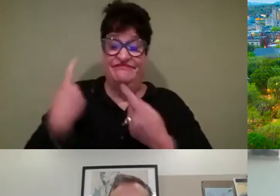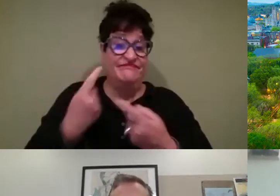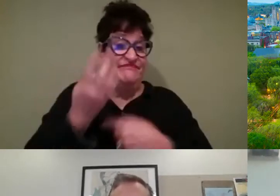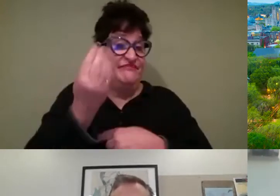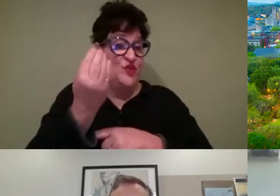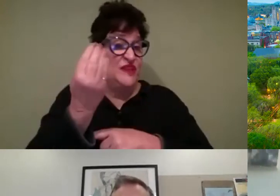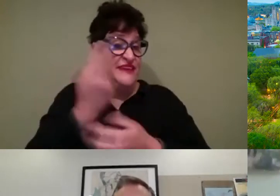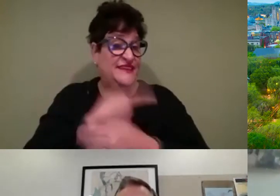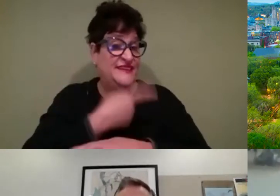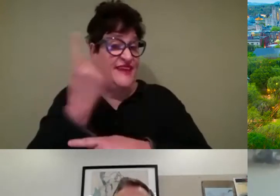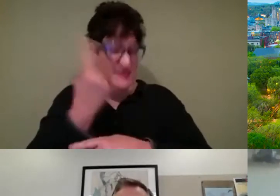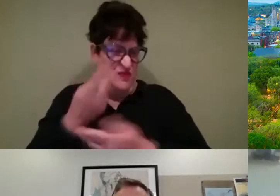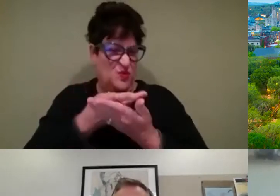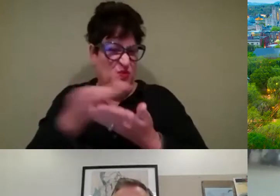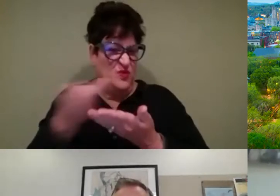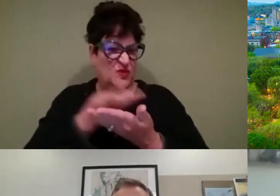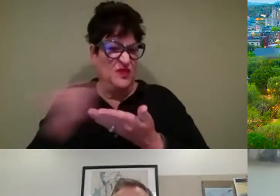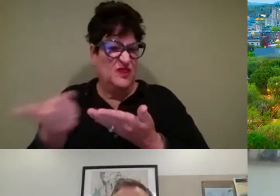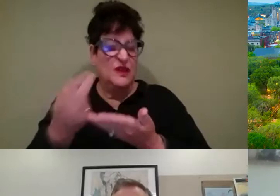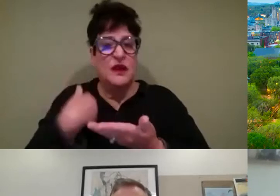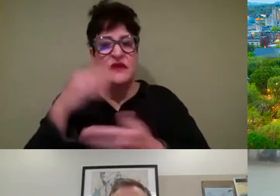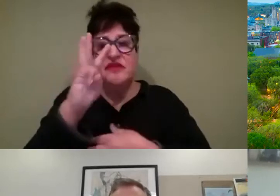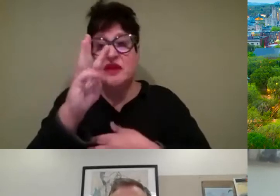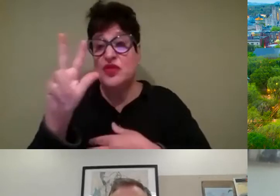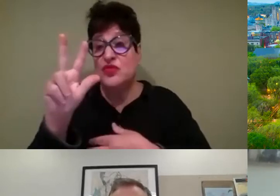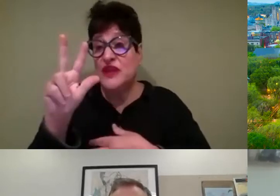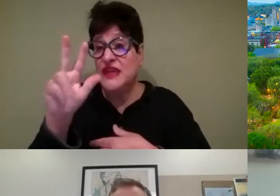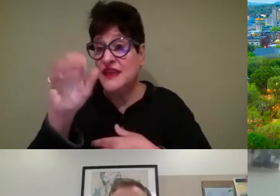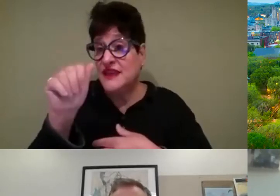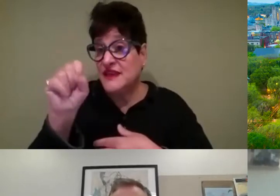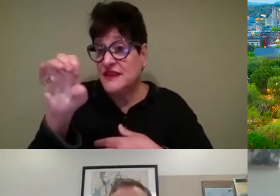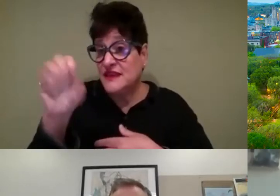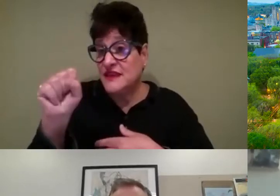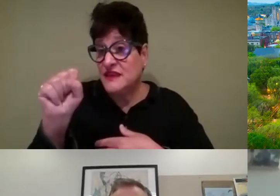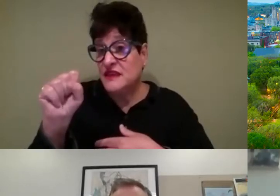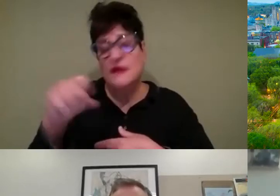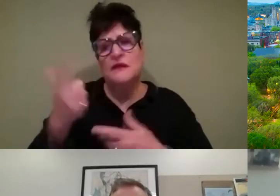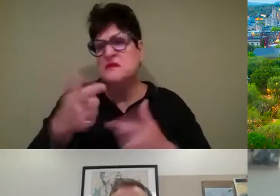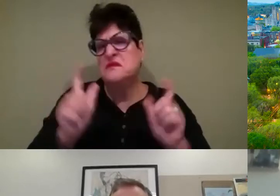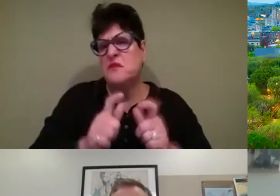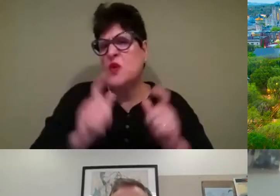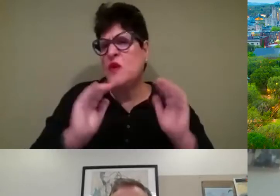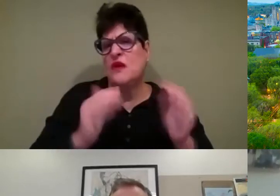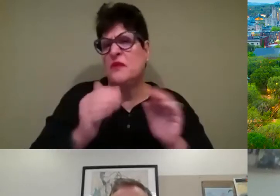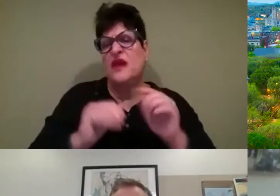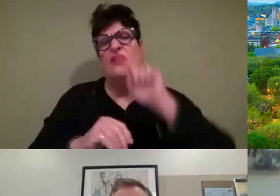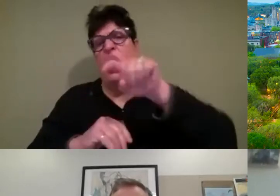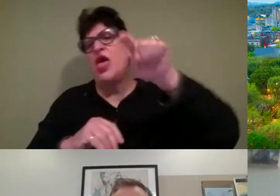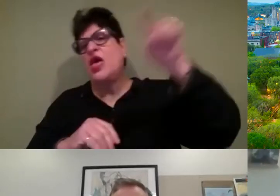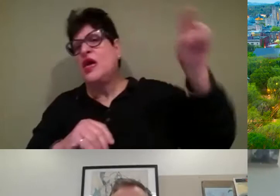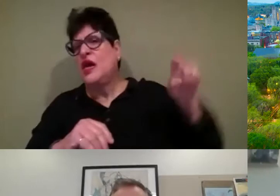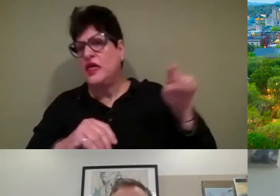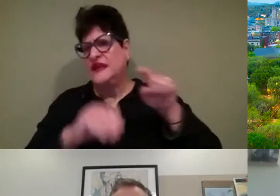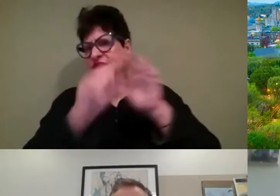have approximately 63 cases. That's relatively smaller than the other urban cities across the state.